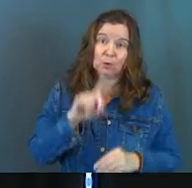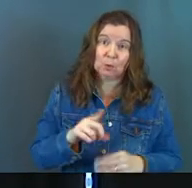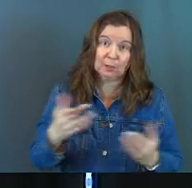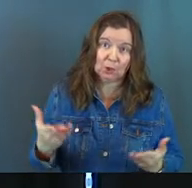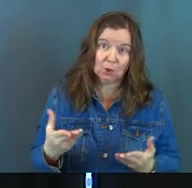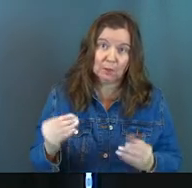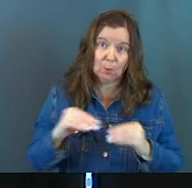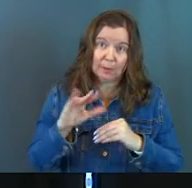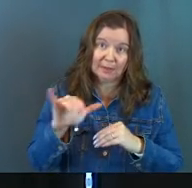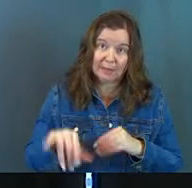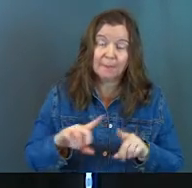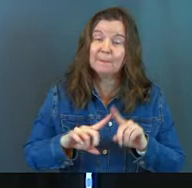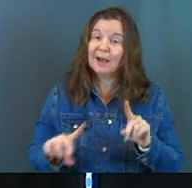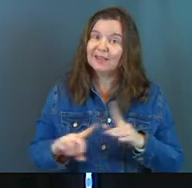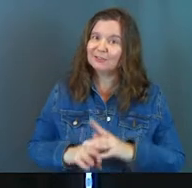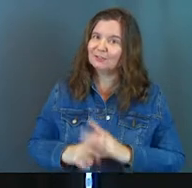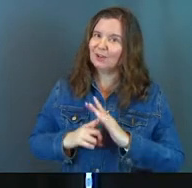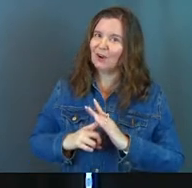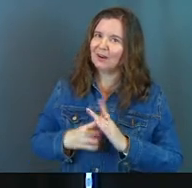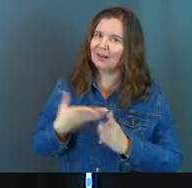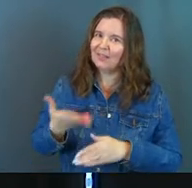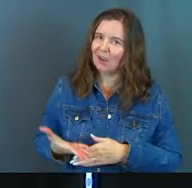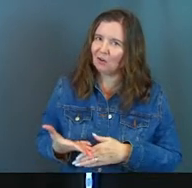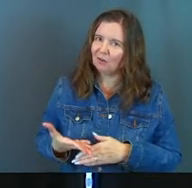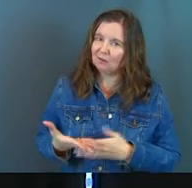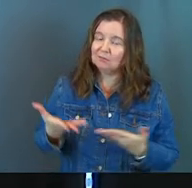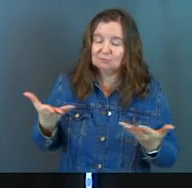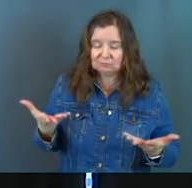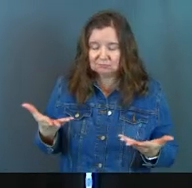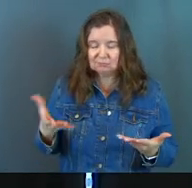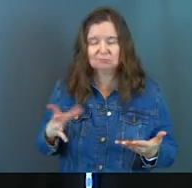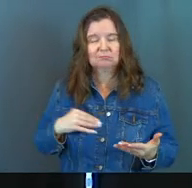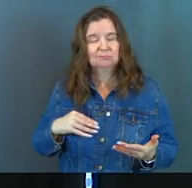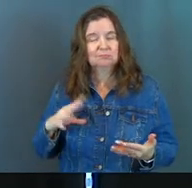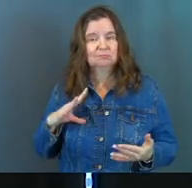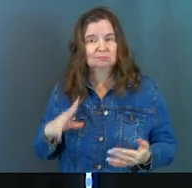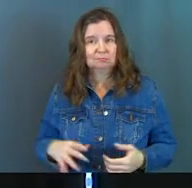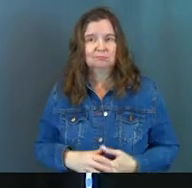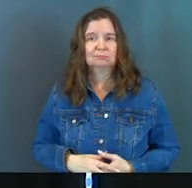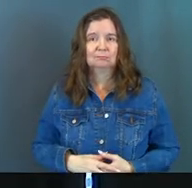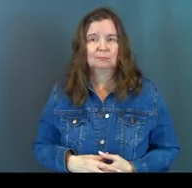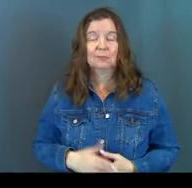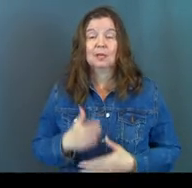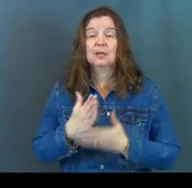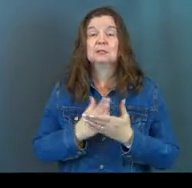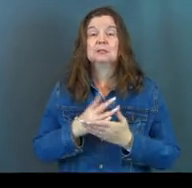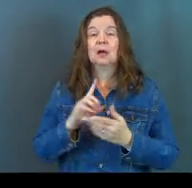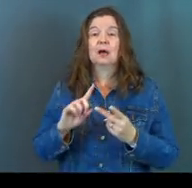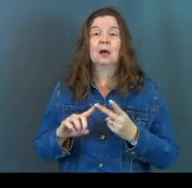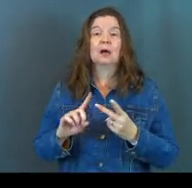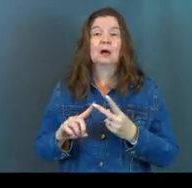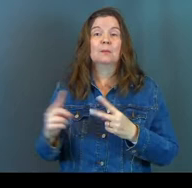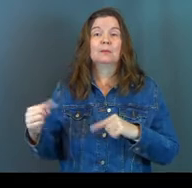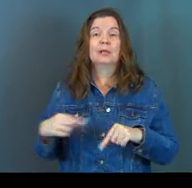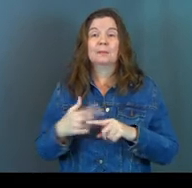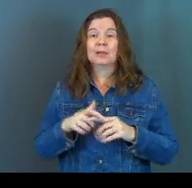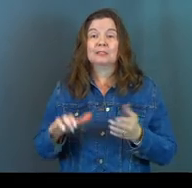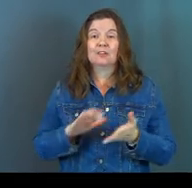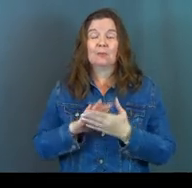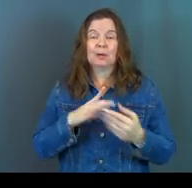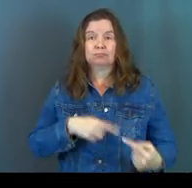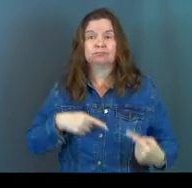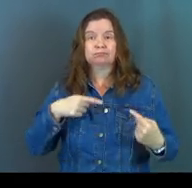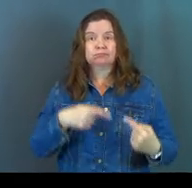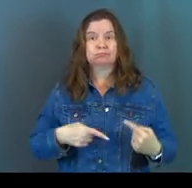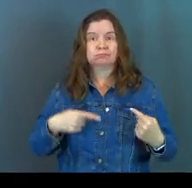you, but start there, and that's okay. Some of you guys came because of marriage